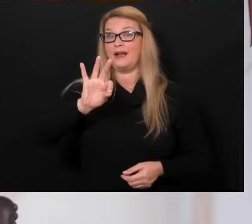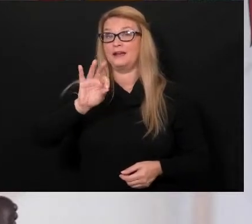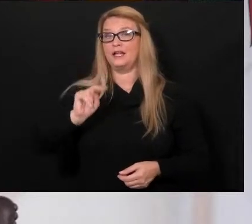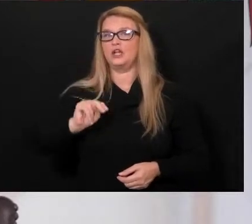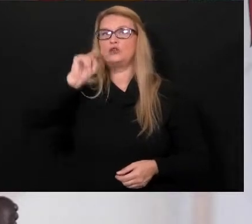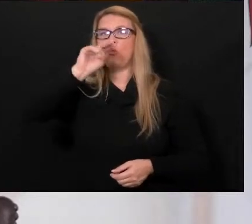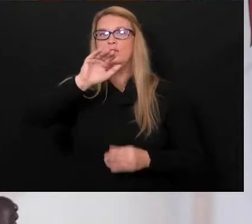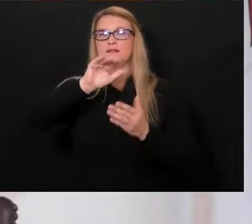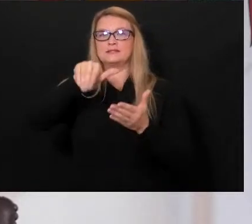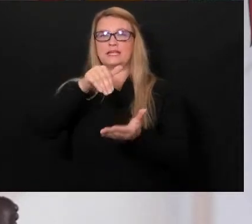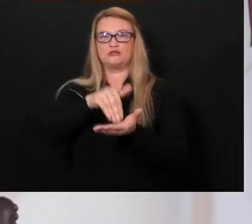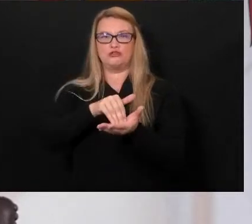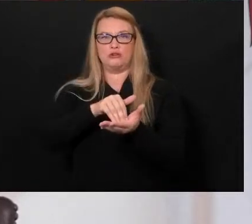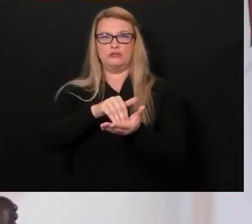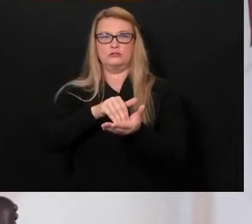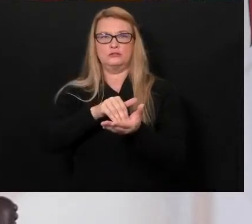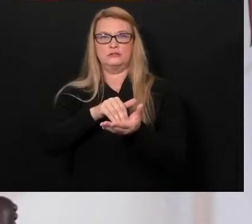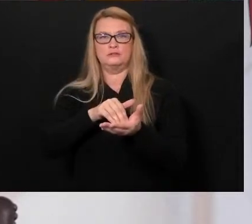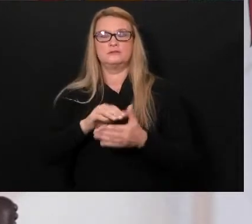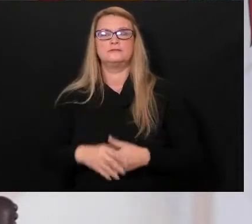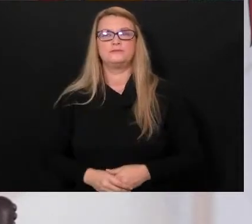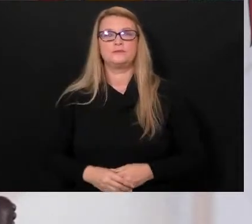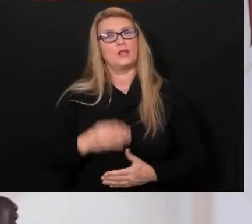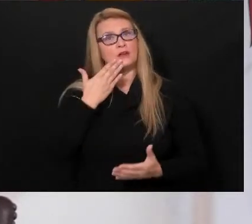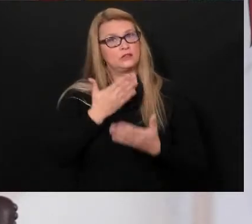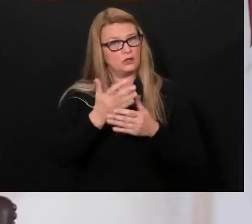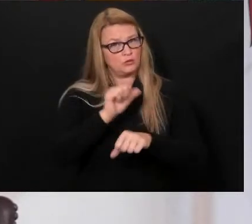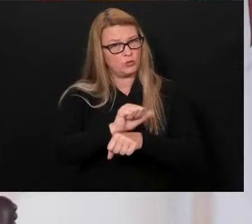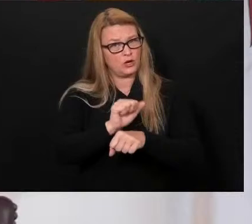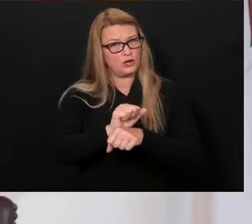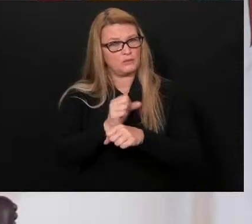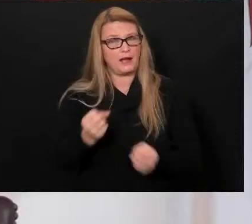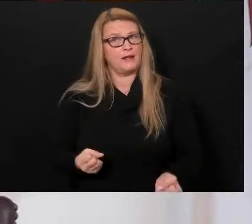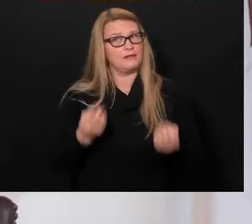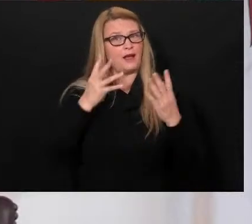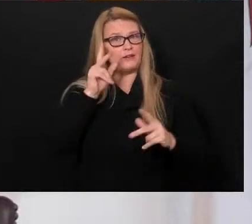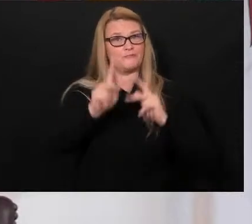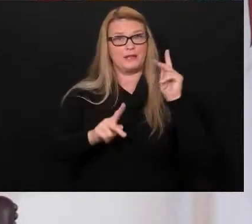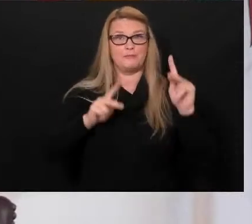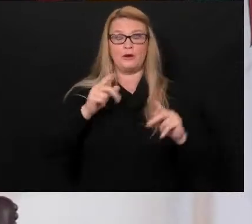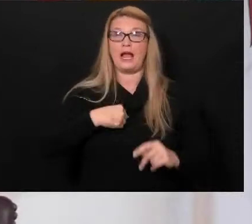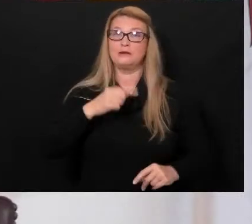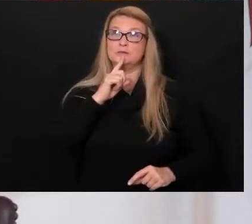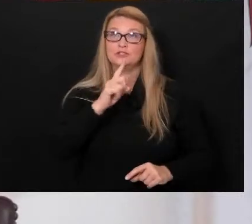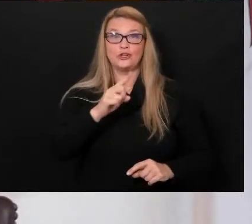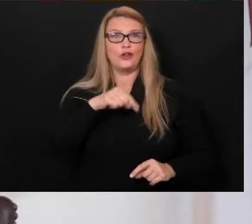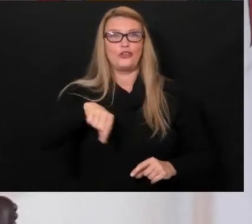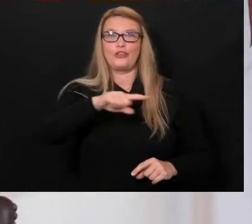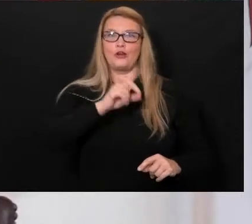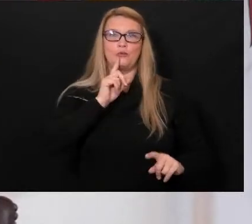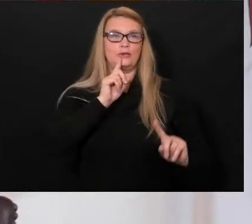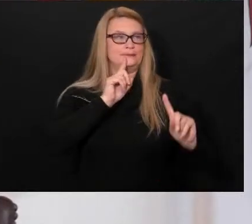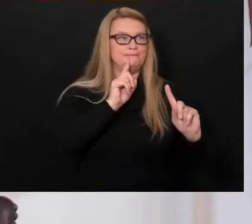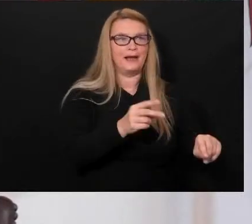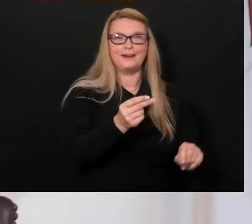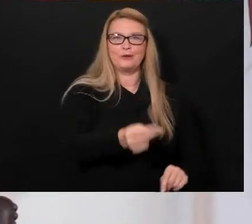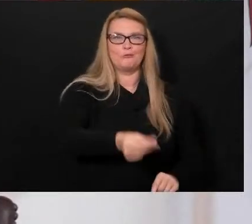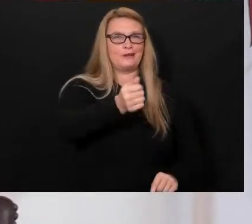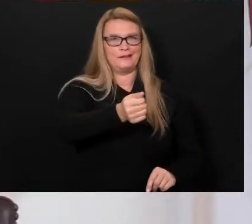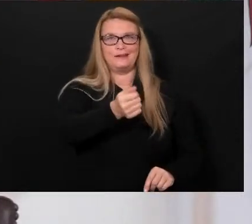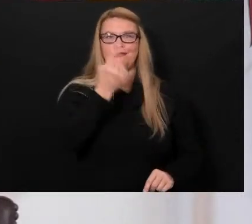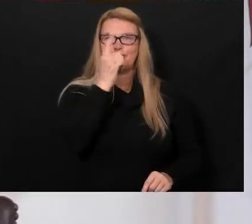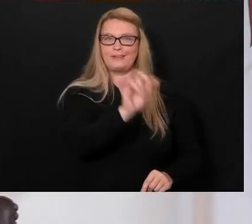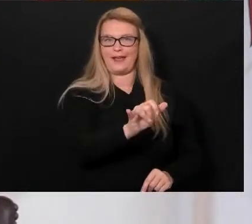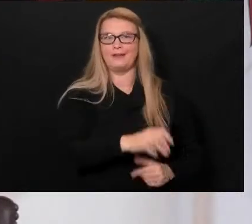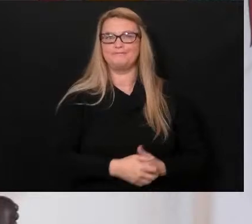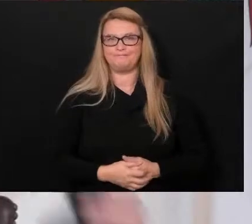North Central. Good work again by a lot of people, and I'm sure they're running to the fires here too.